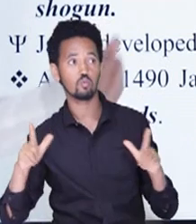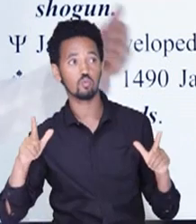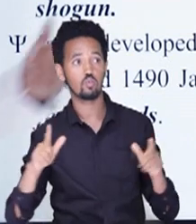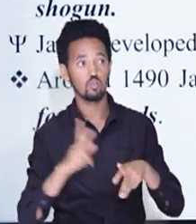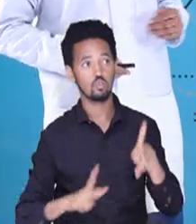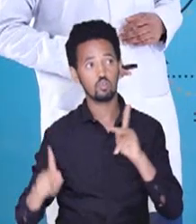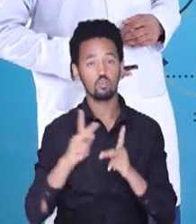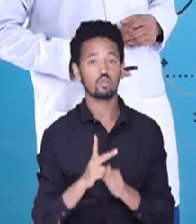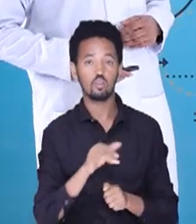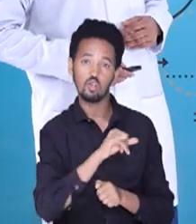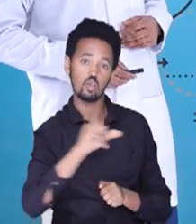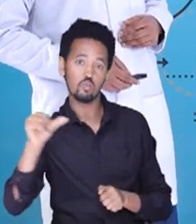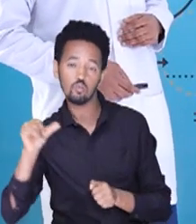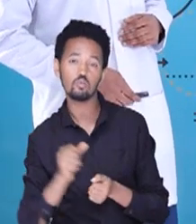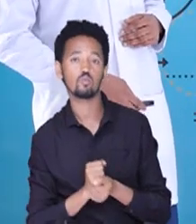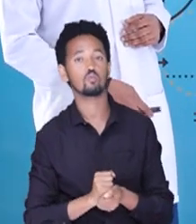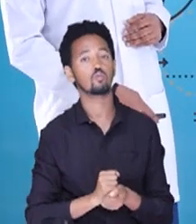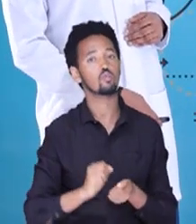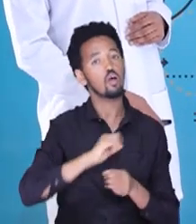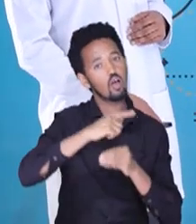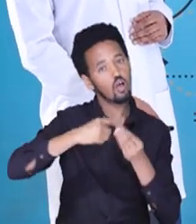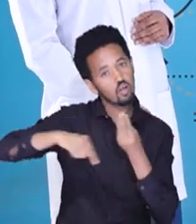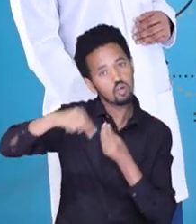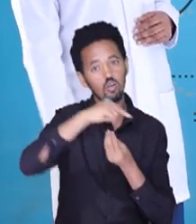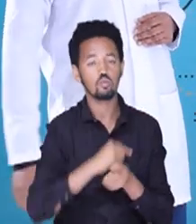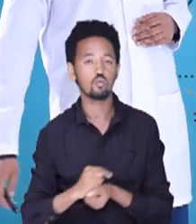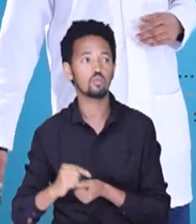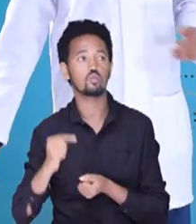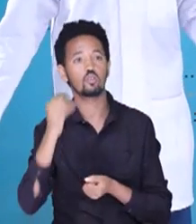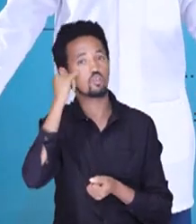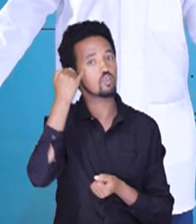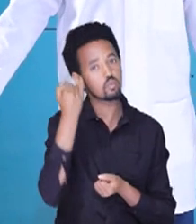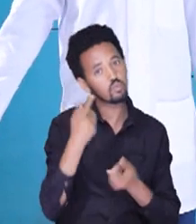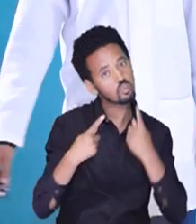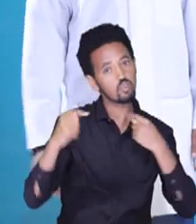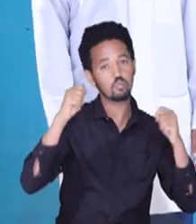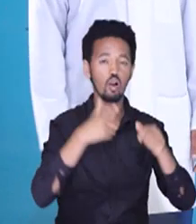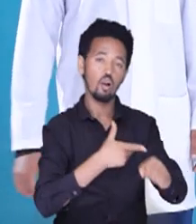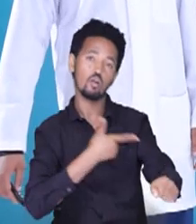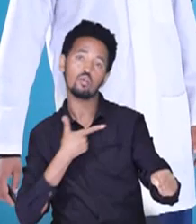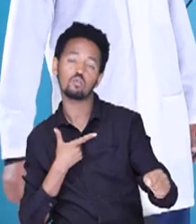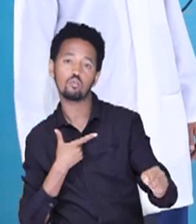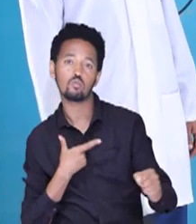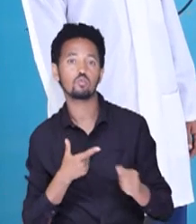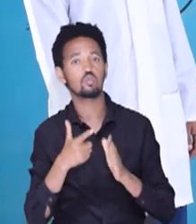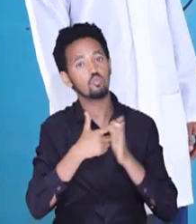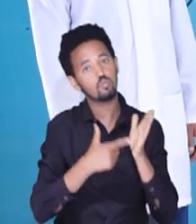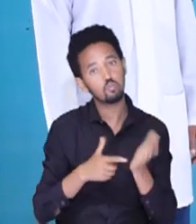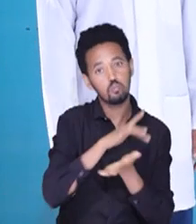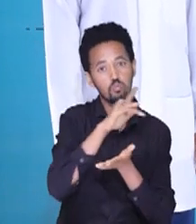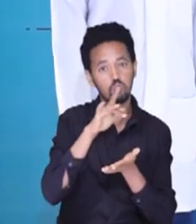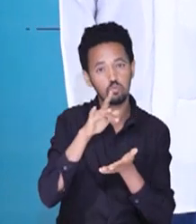society like that of medieval Europe. Around 1490, Japan entered a long period of war